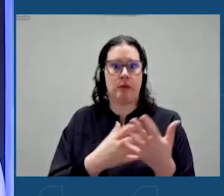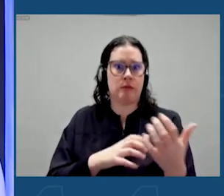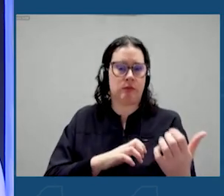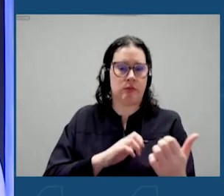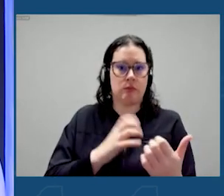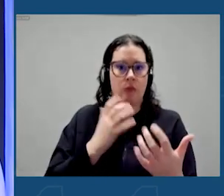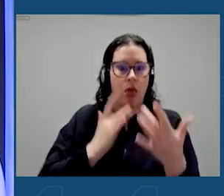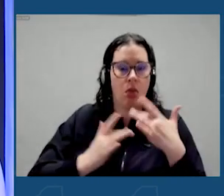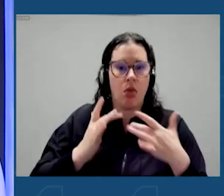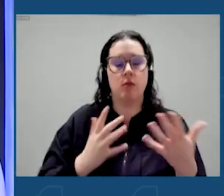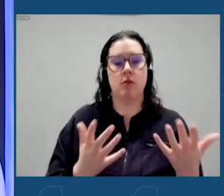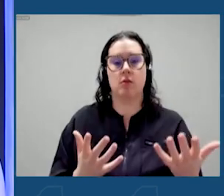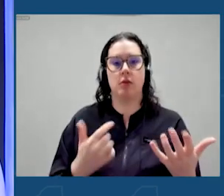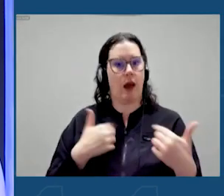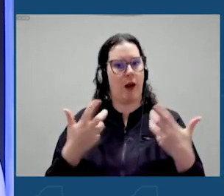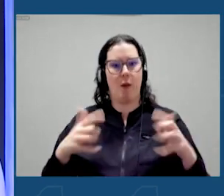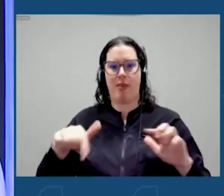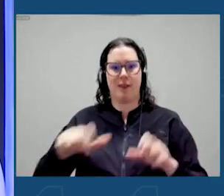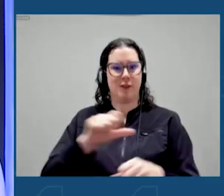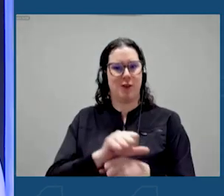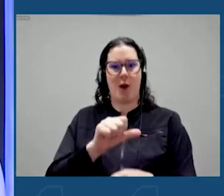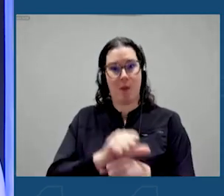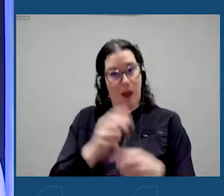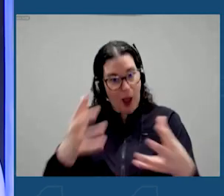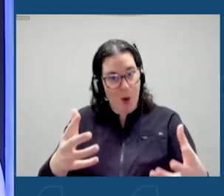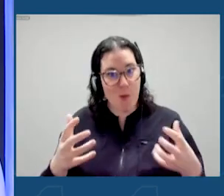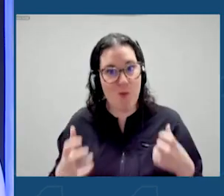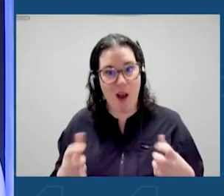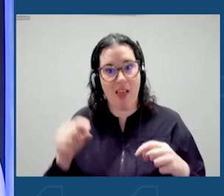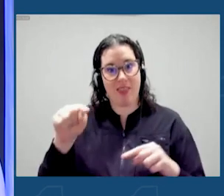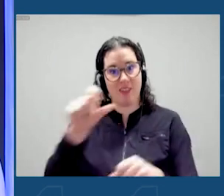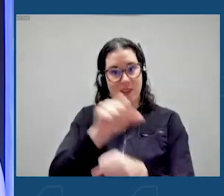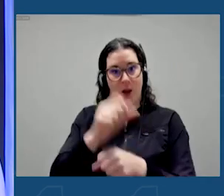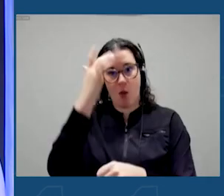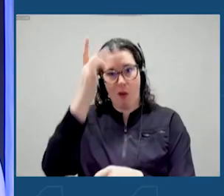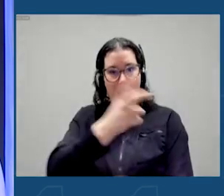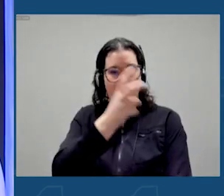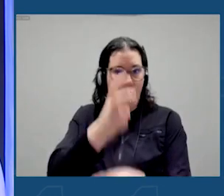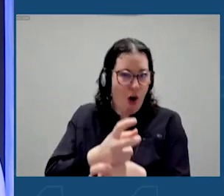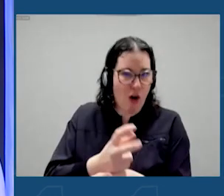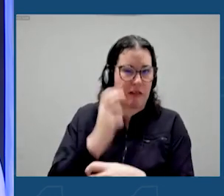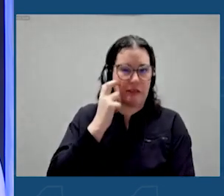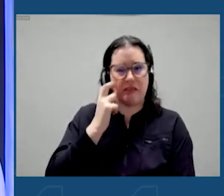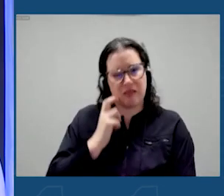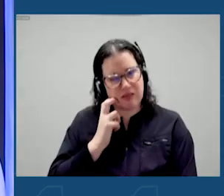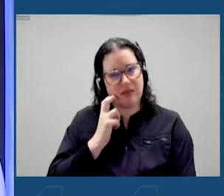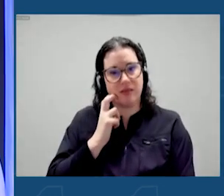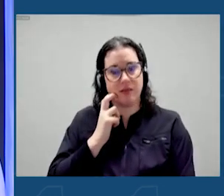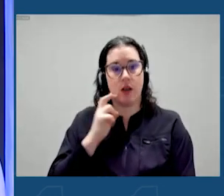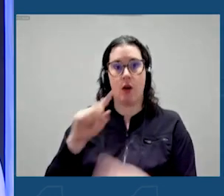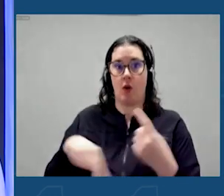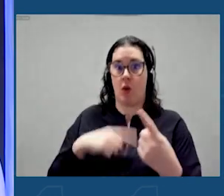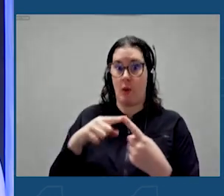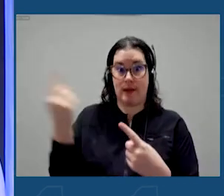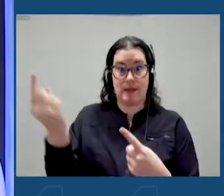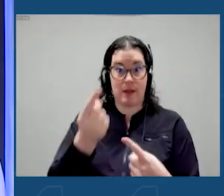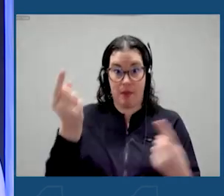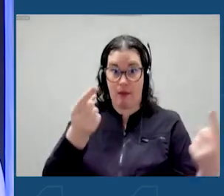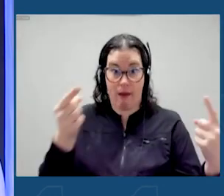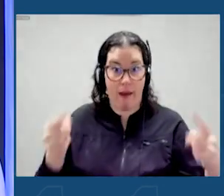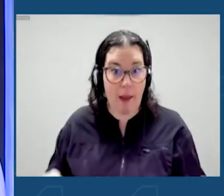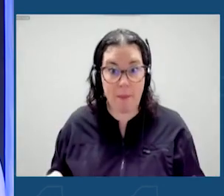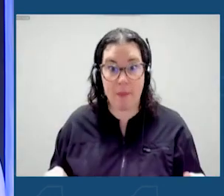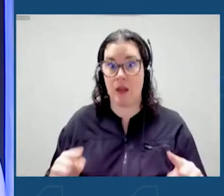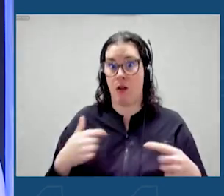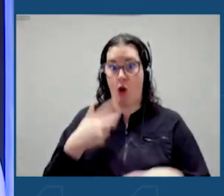I wouldn't want this job. I want it because it's hard. Winners want the ball when this game is on the line. Give me the ball. Give